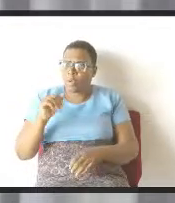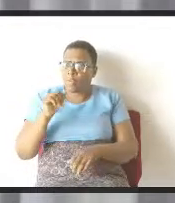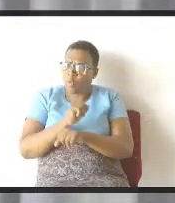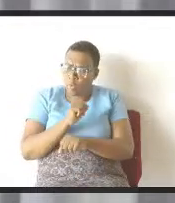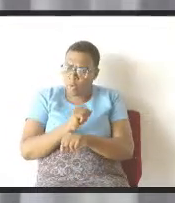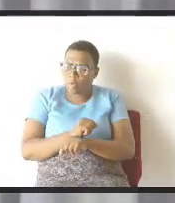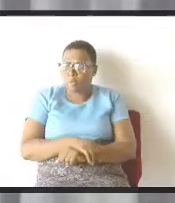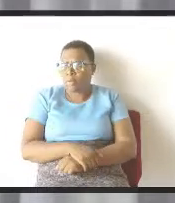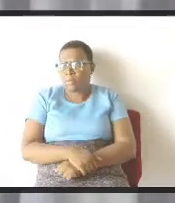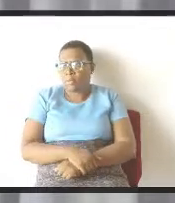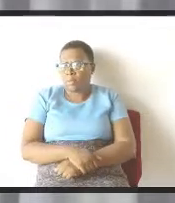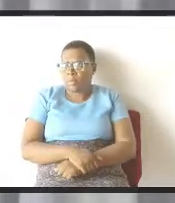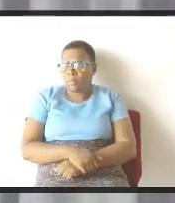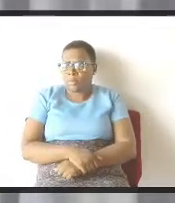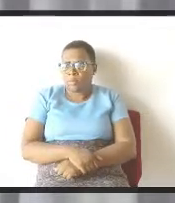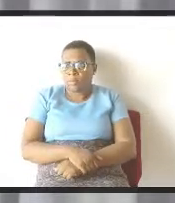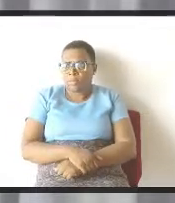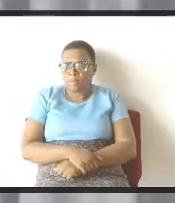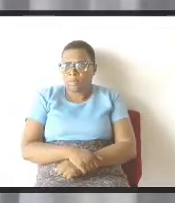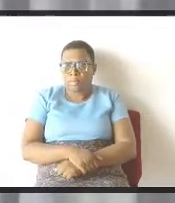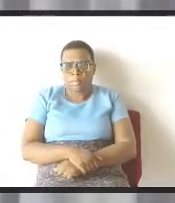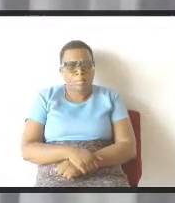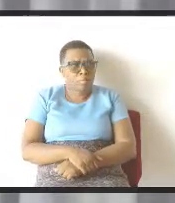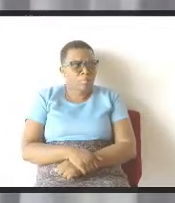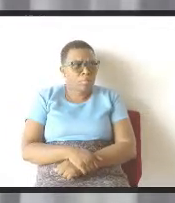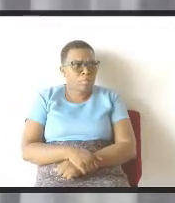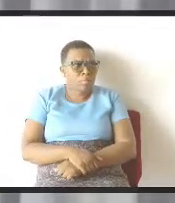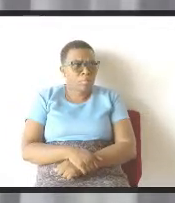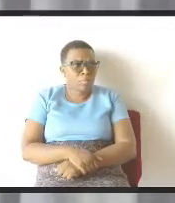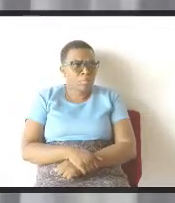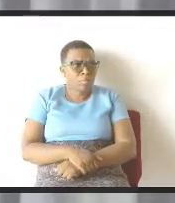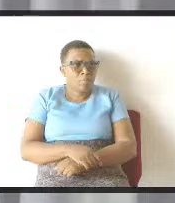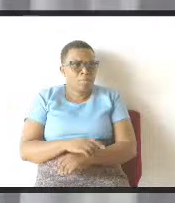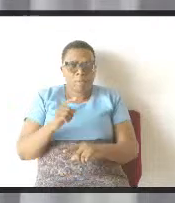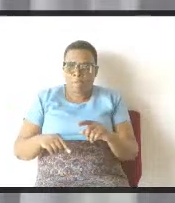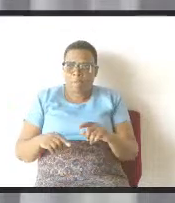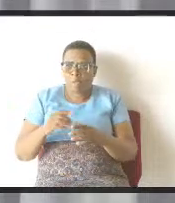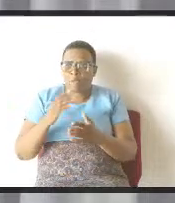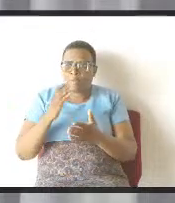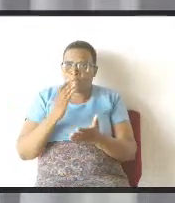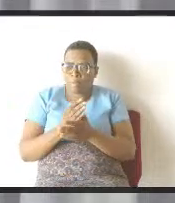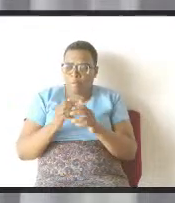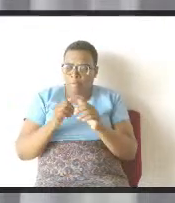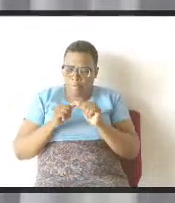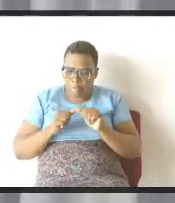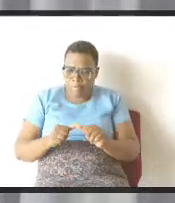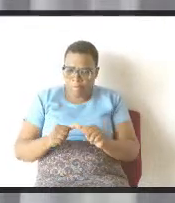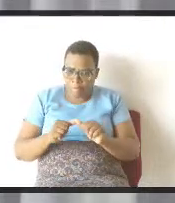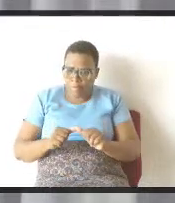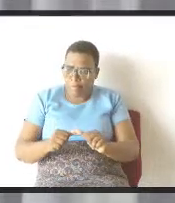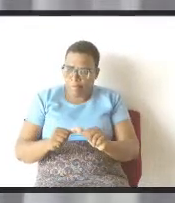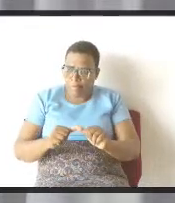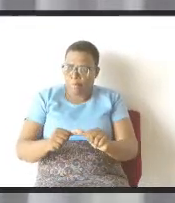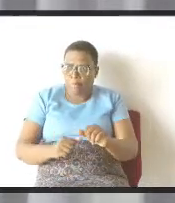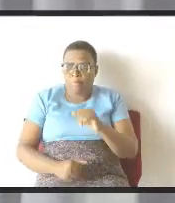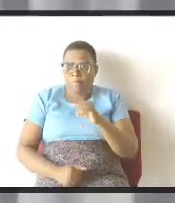You have to pursue those goals relentlessly. Pursue those goals relentlessly.